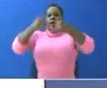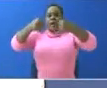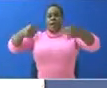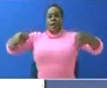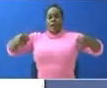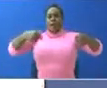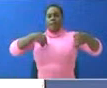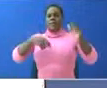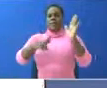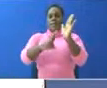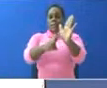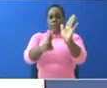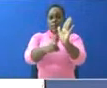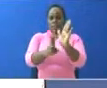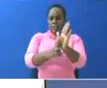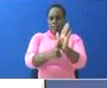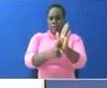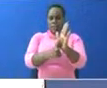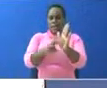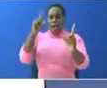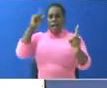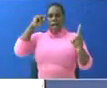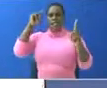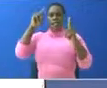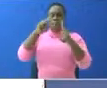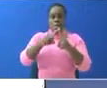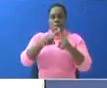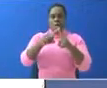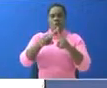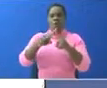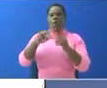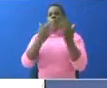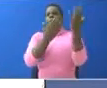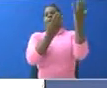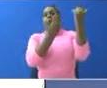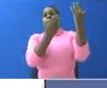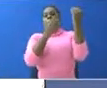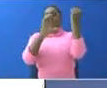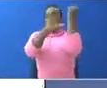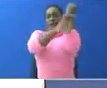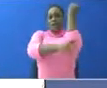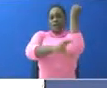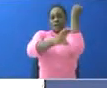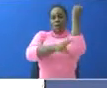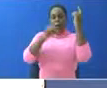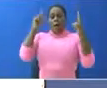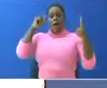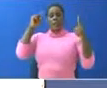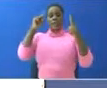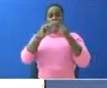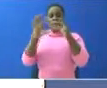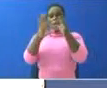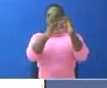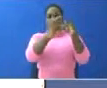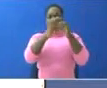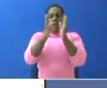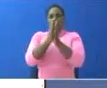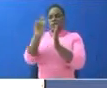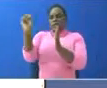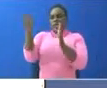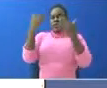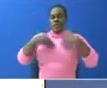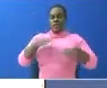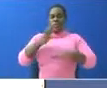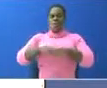I represent the Azimio hope for this country. Azimio, together with Kenyans